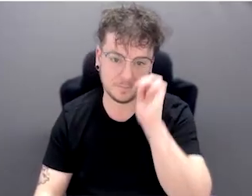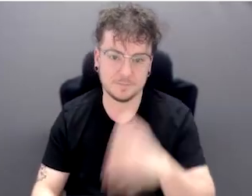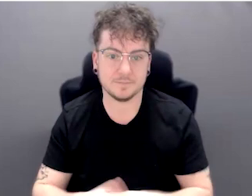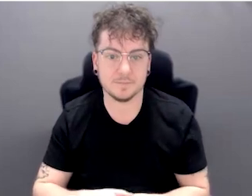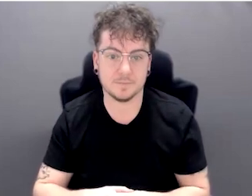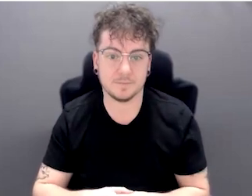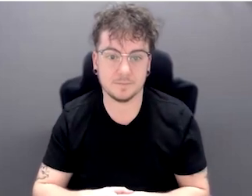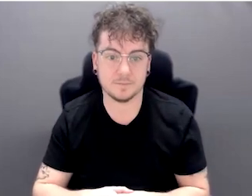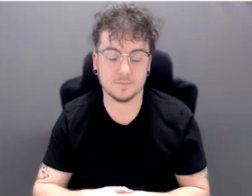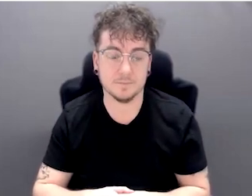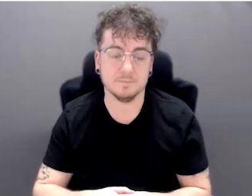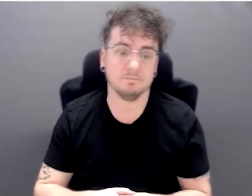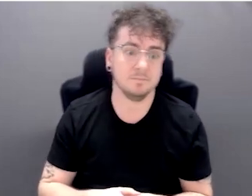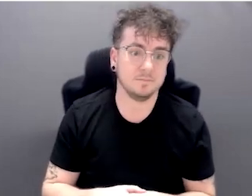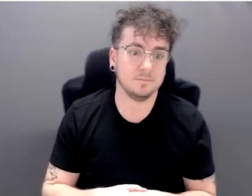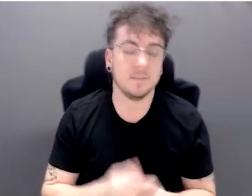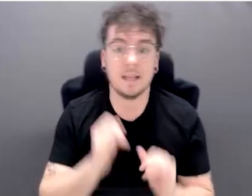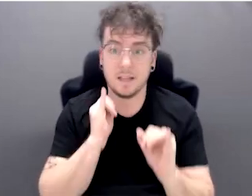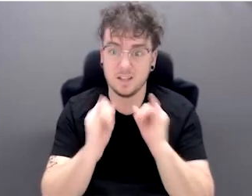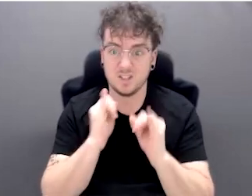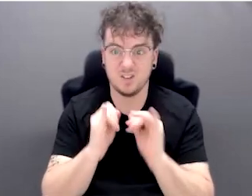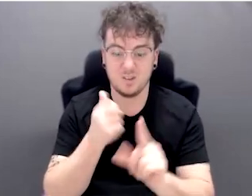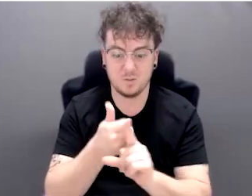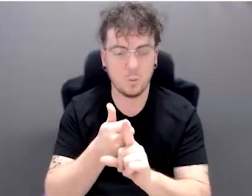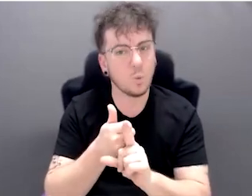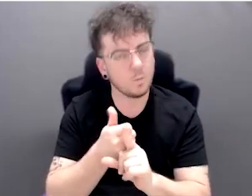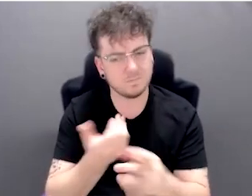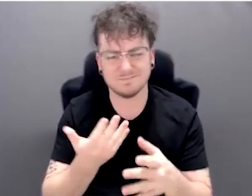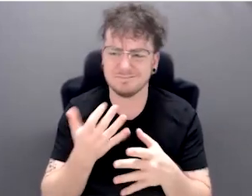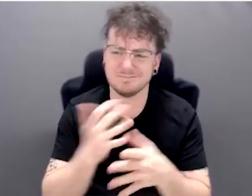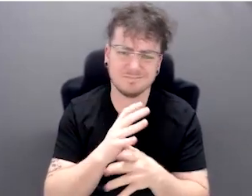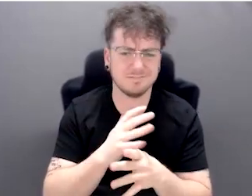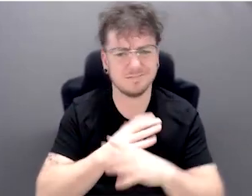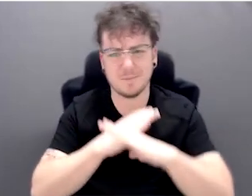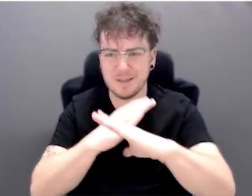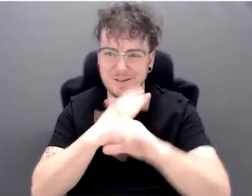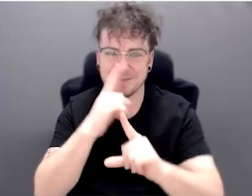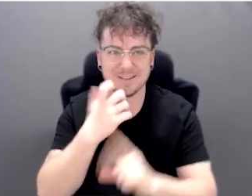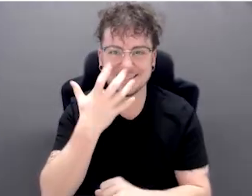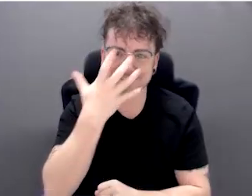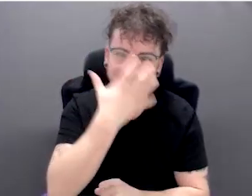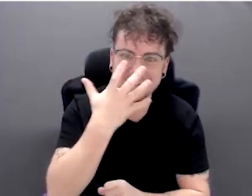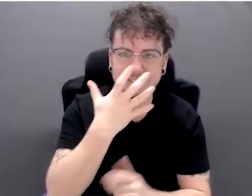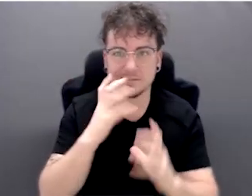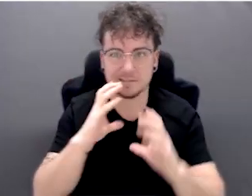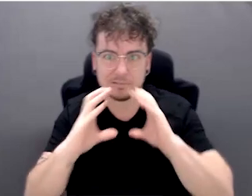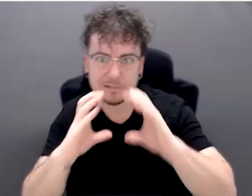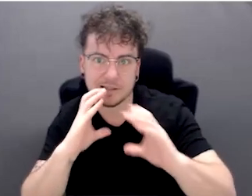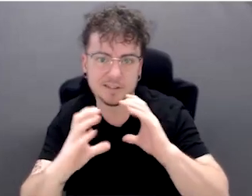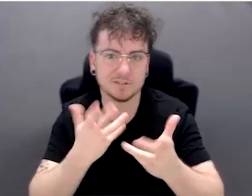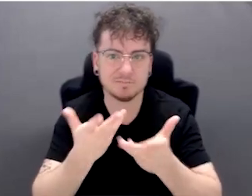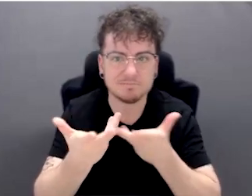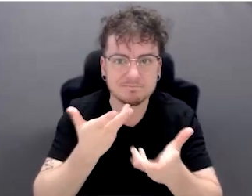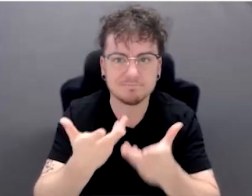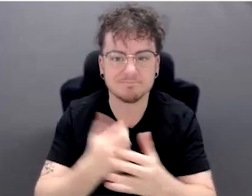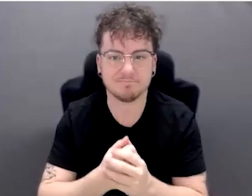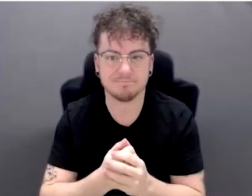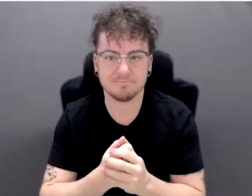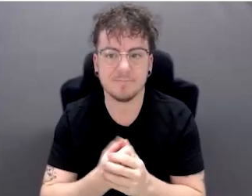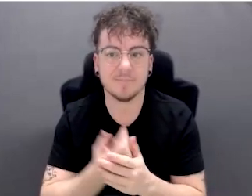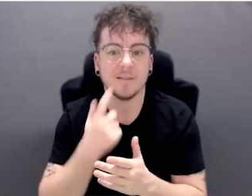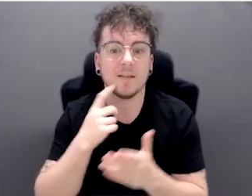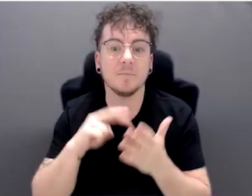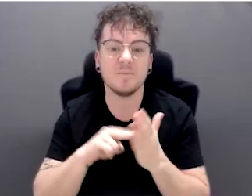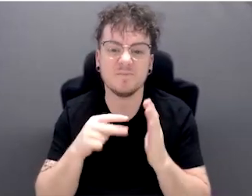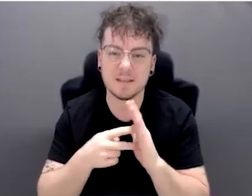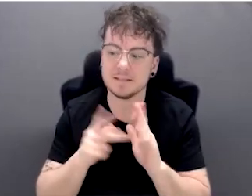Interviews are the main barrier because they rely on face-to-face communication. This necessitates job seekers to